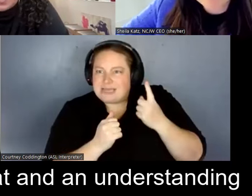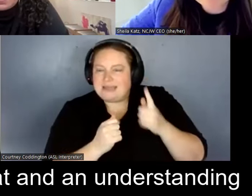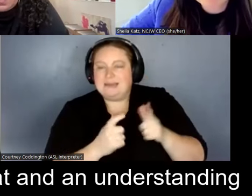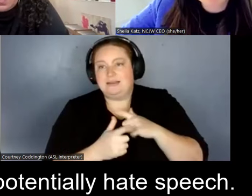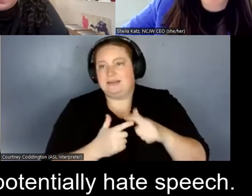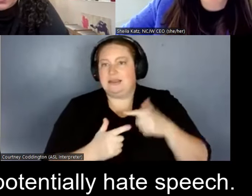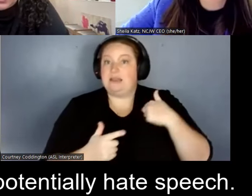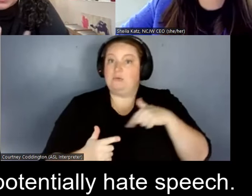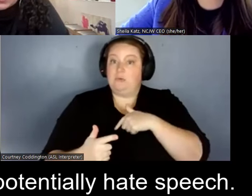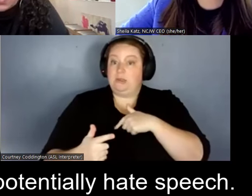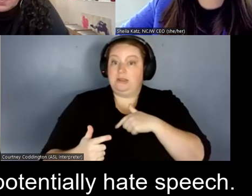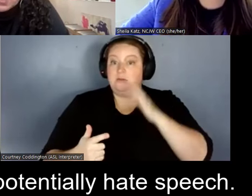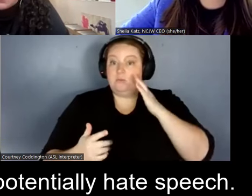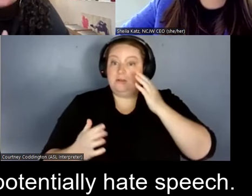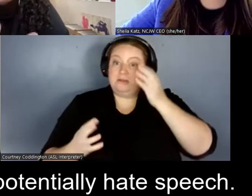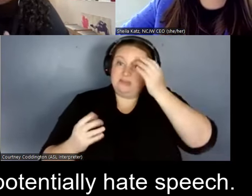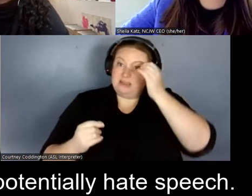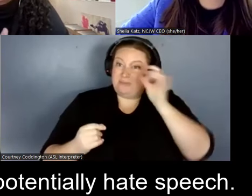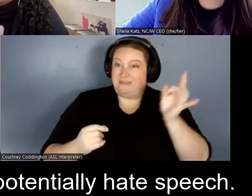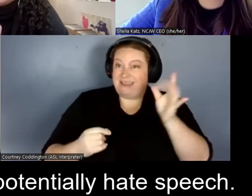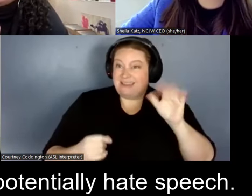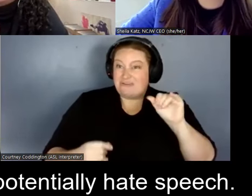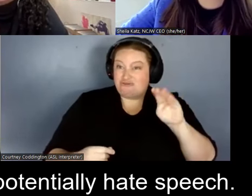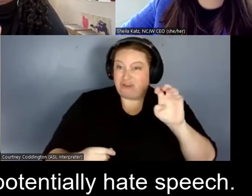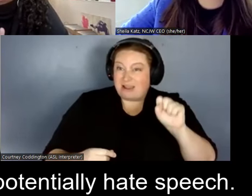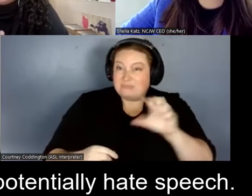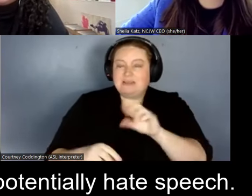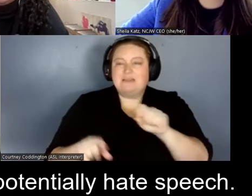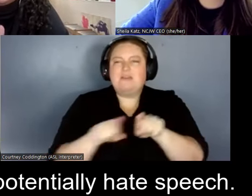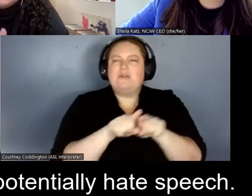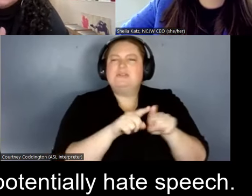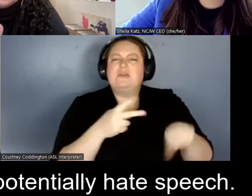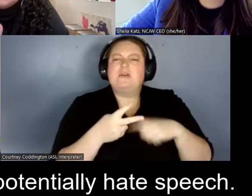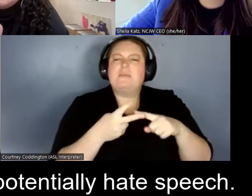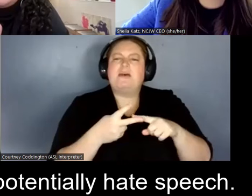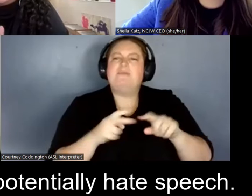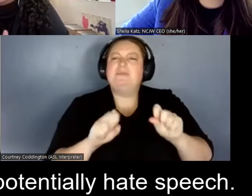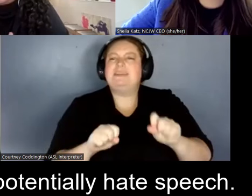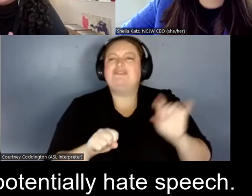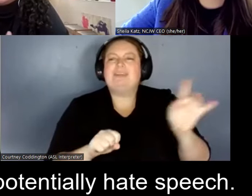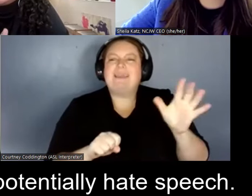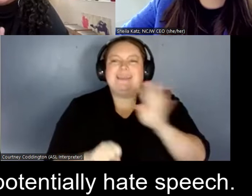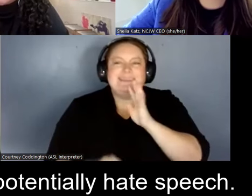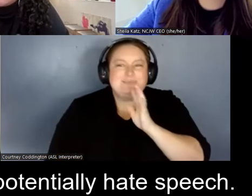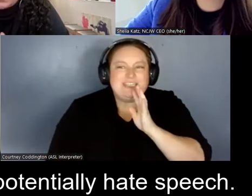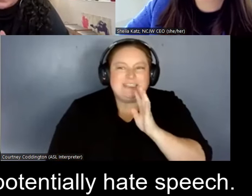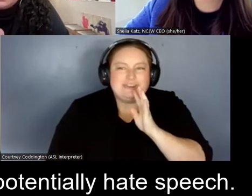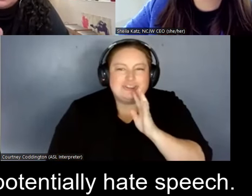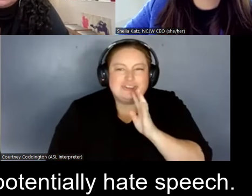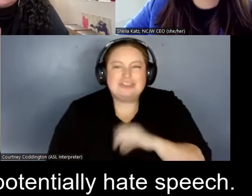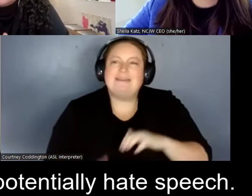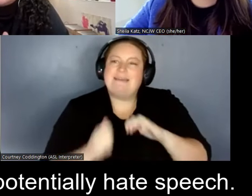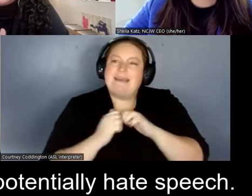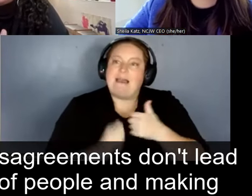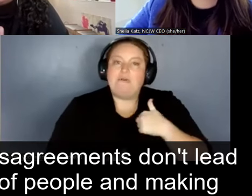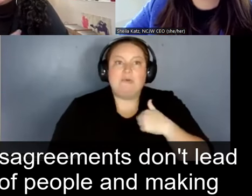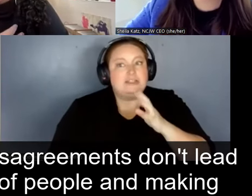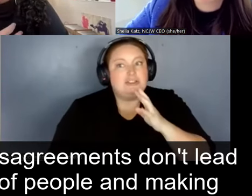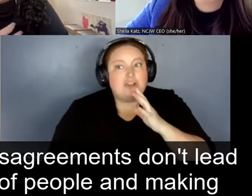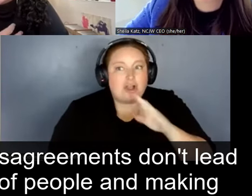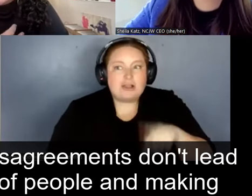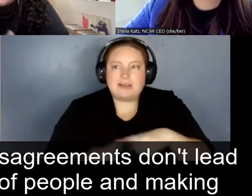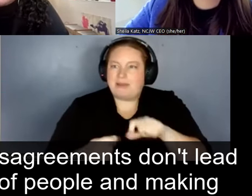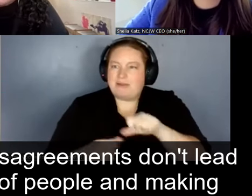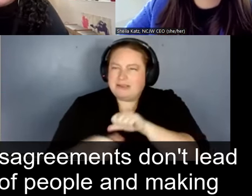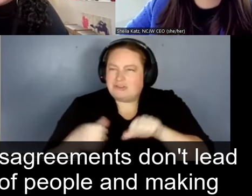think about both hate crimes, but also about potentially hate speech and the way that we talk about each other,